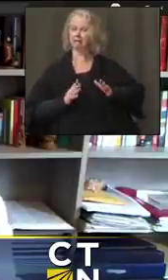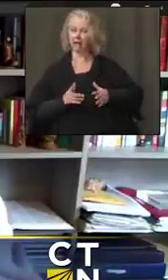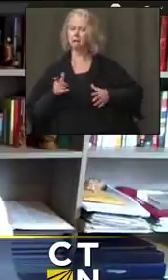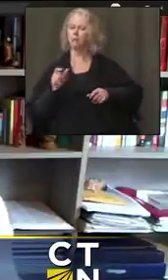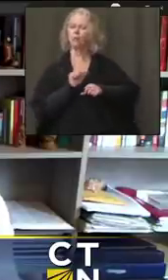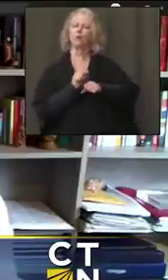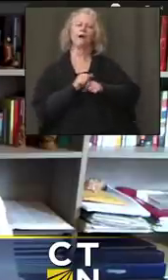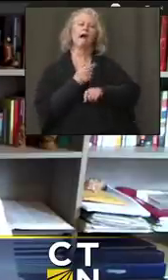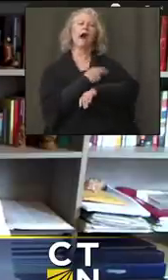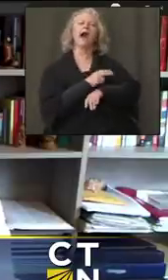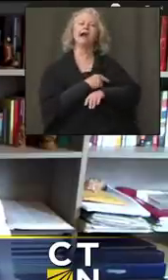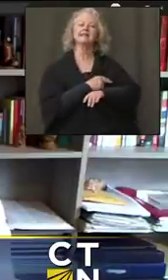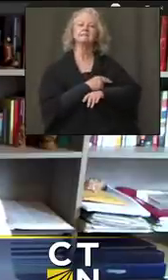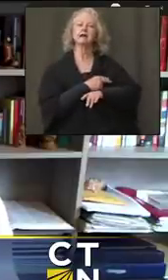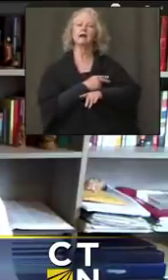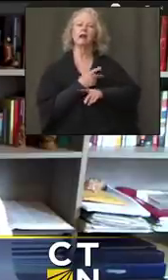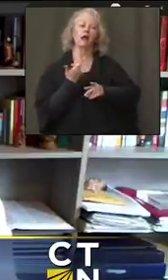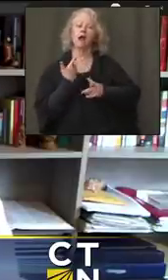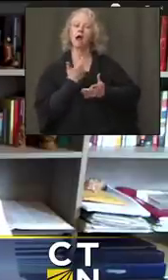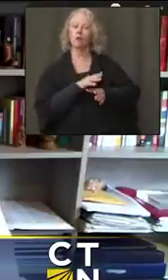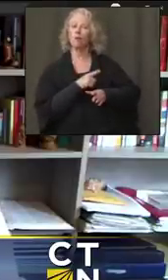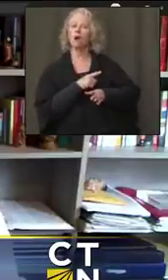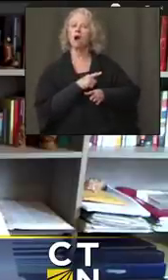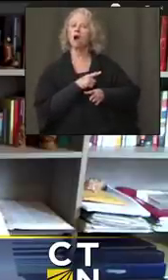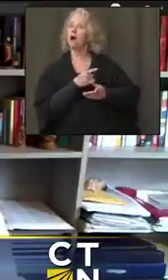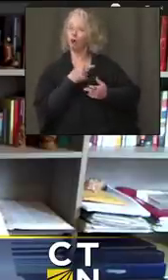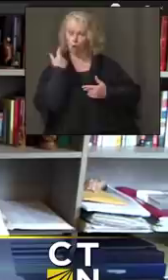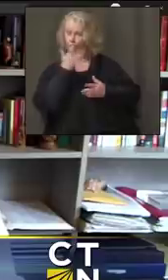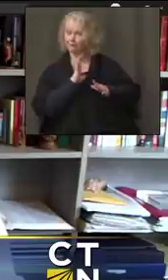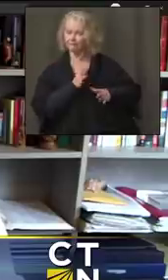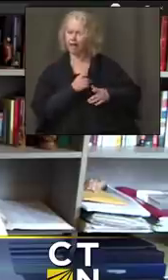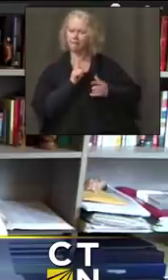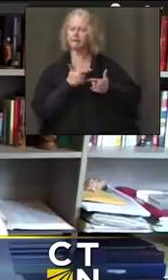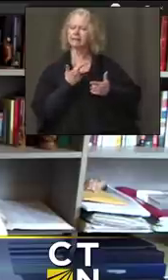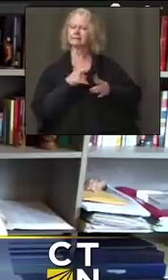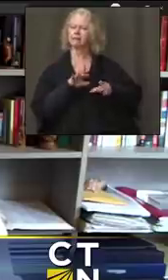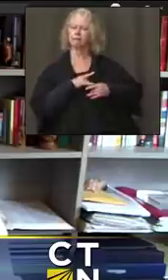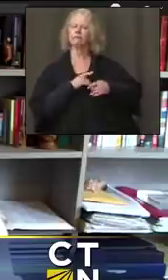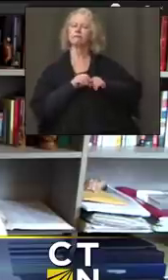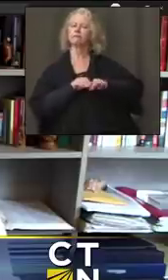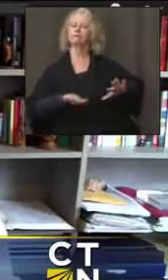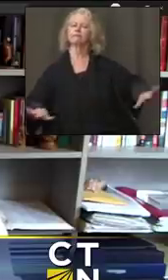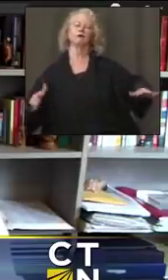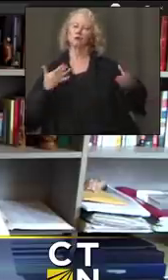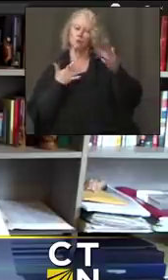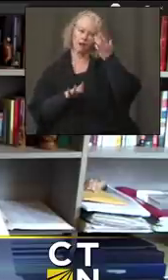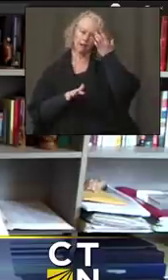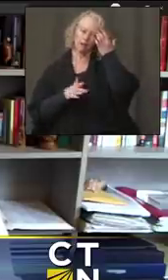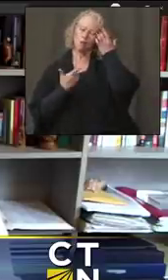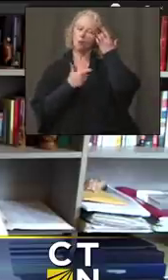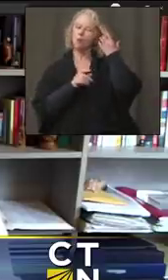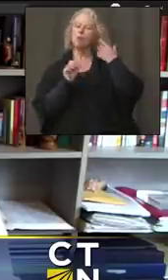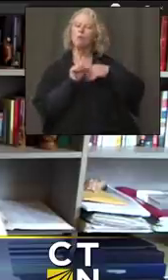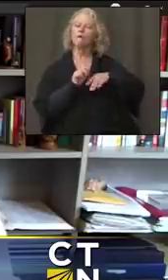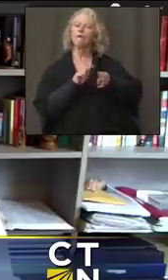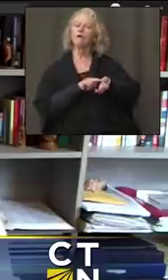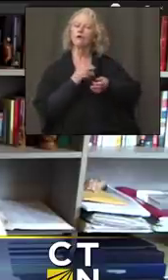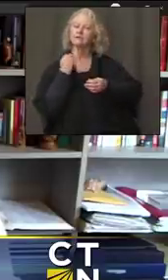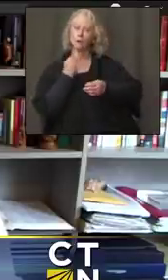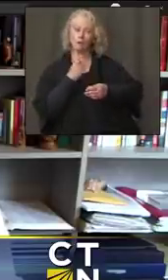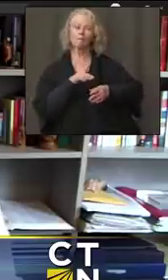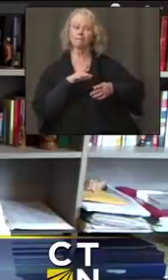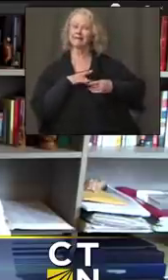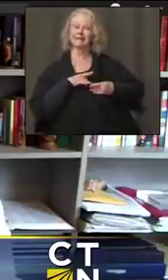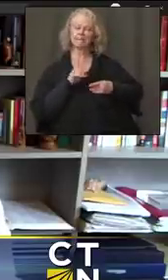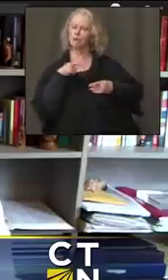hospital, going into the hospital and spreading infection there, or someone working in nursing homes and being infected